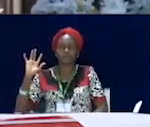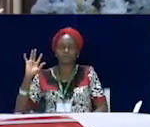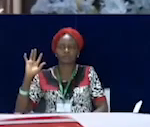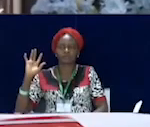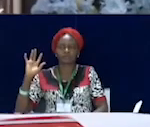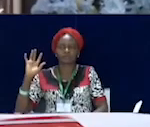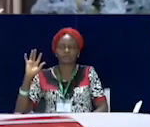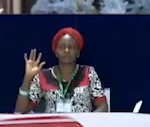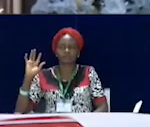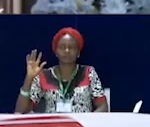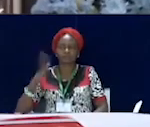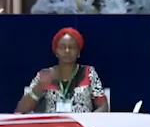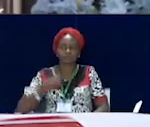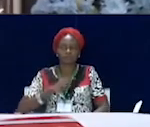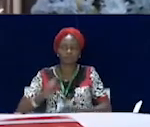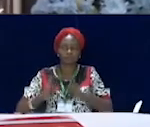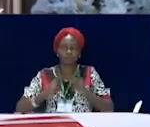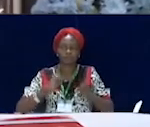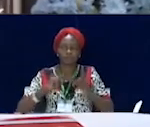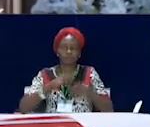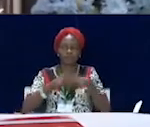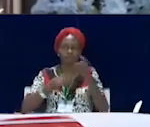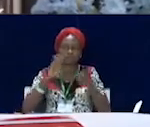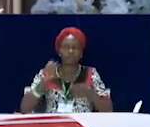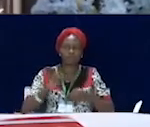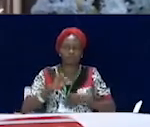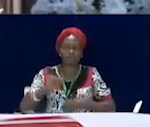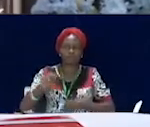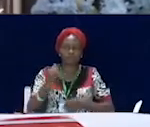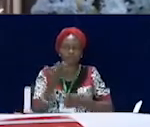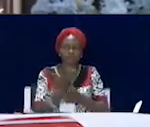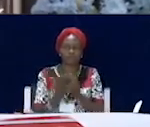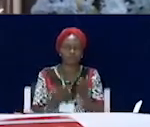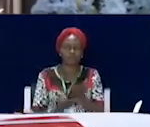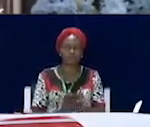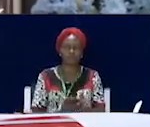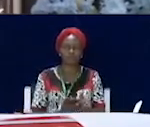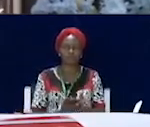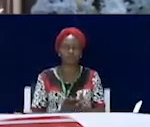and we'll be talking about the Everlasting Arms.